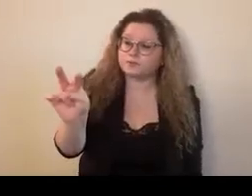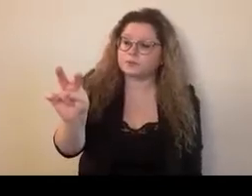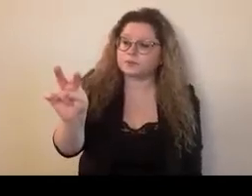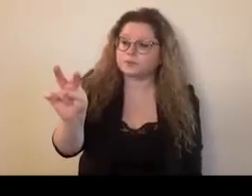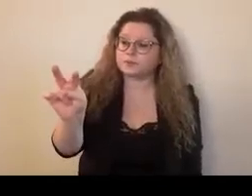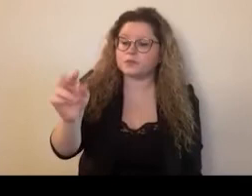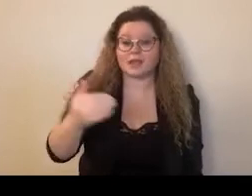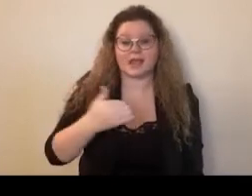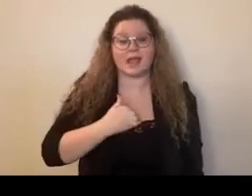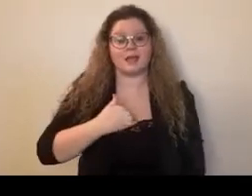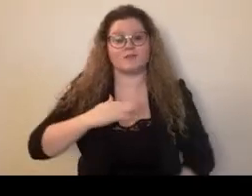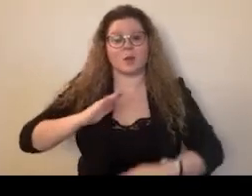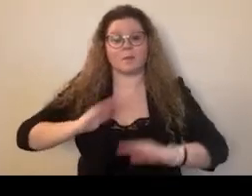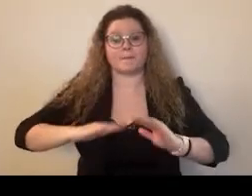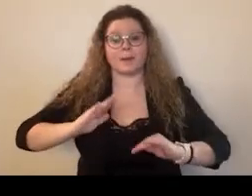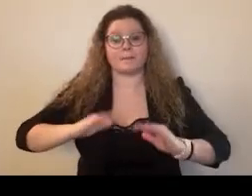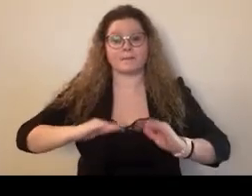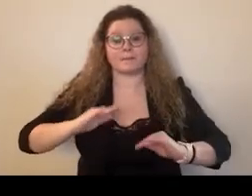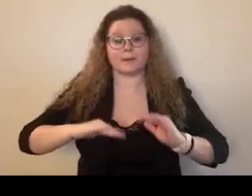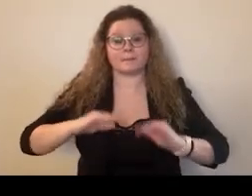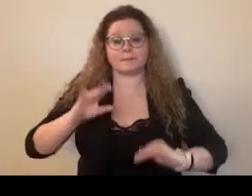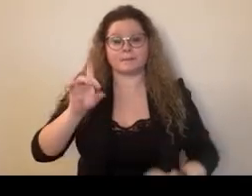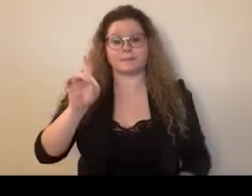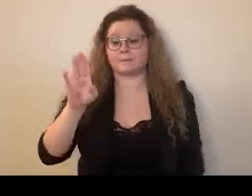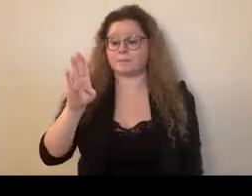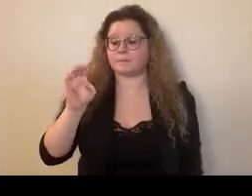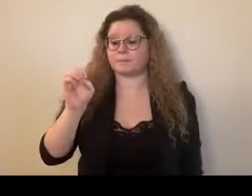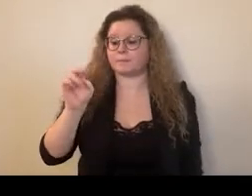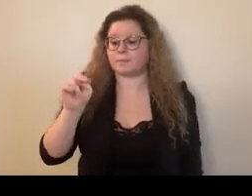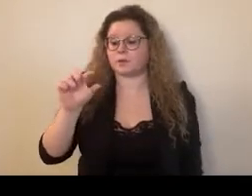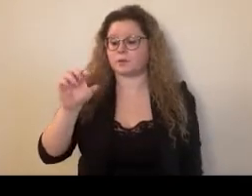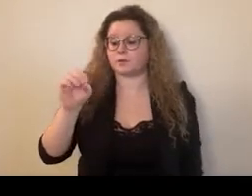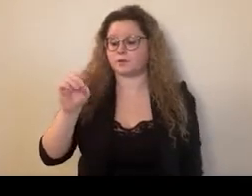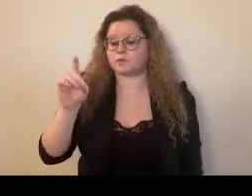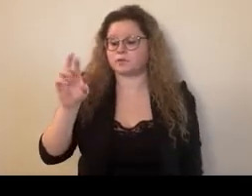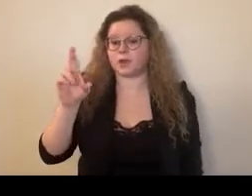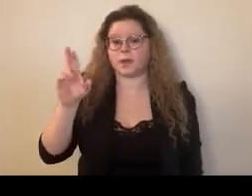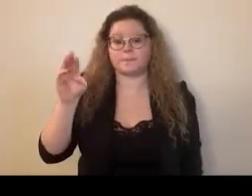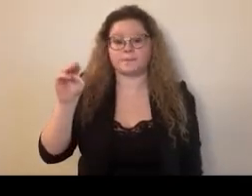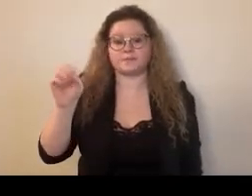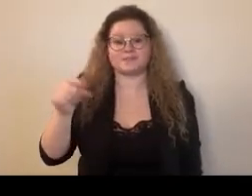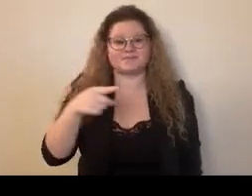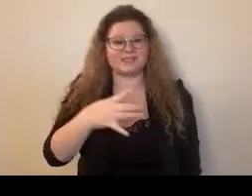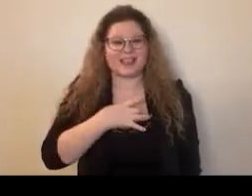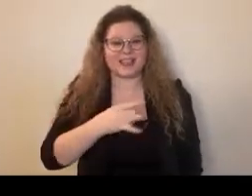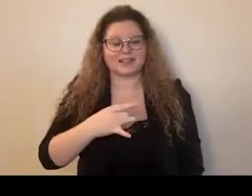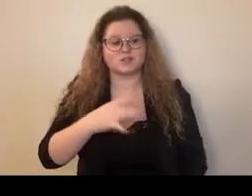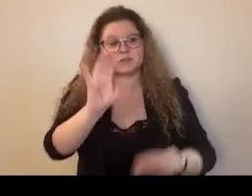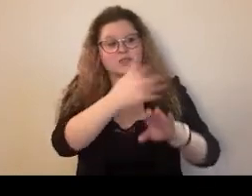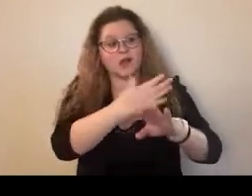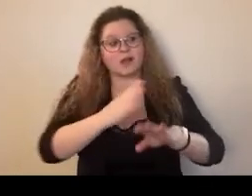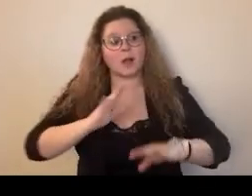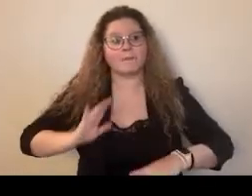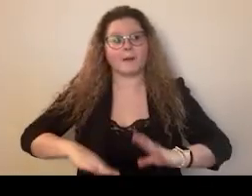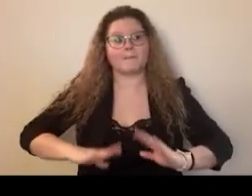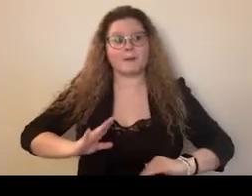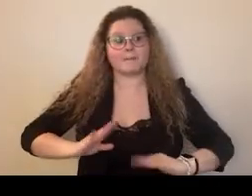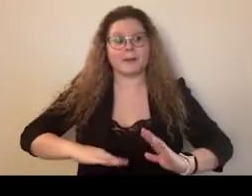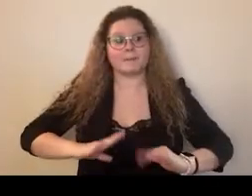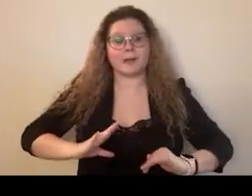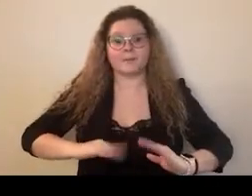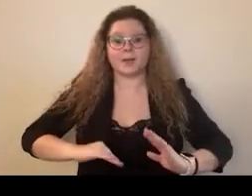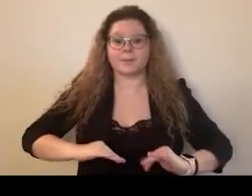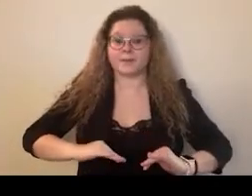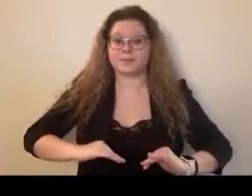of bongo drums, which she enjoyed banging in time with the music, depending on the request of the song. This lady listened intently